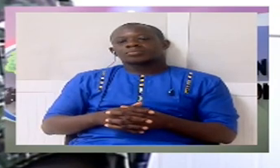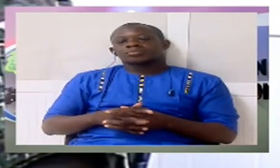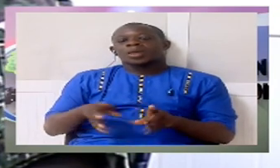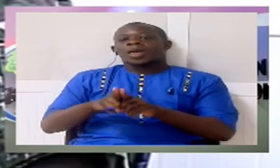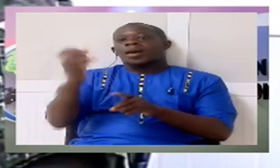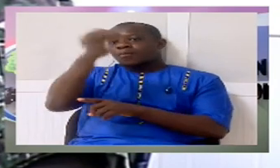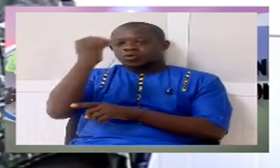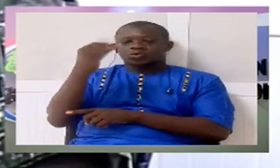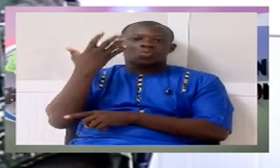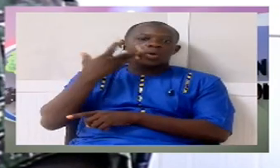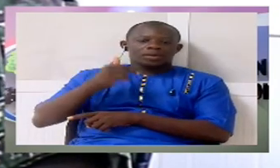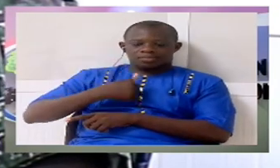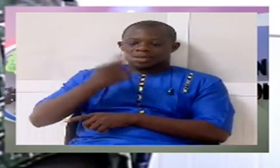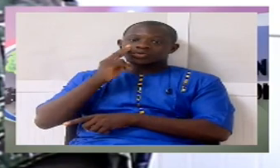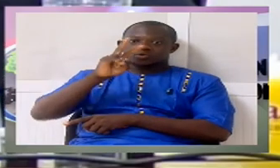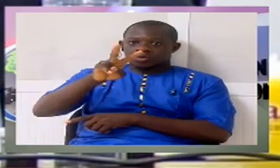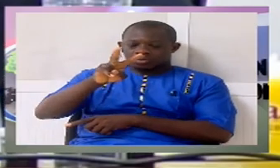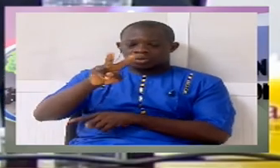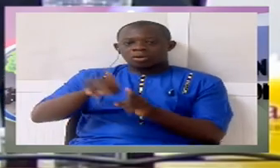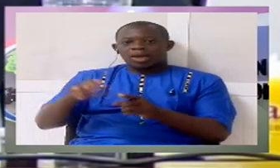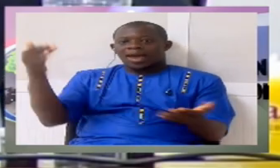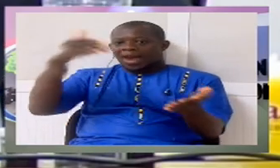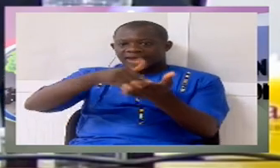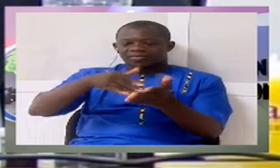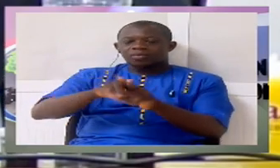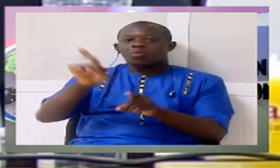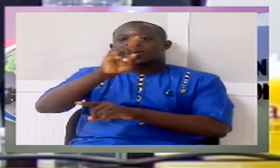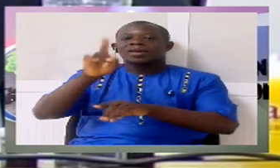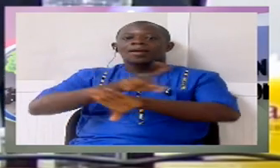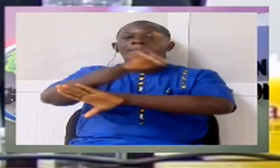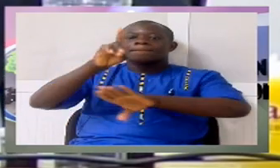Because when I saw him approaching, at what point